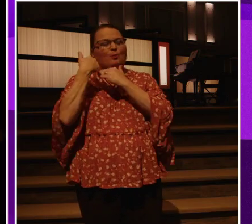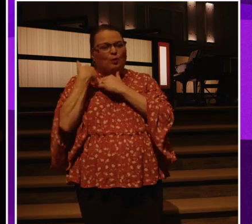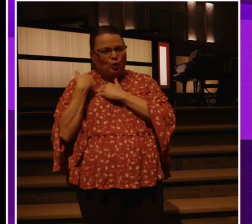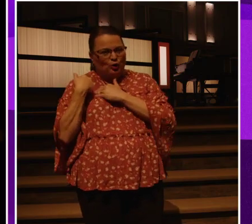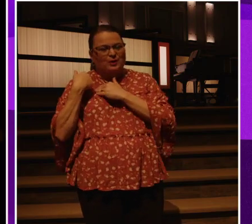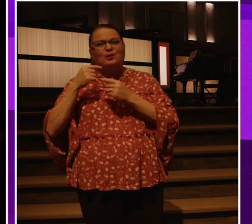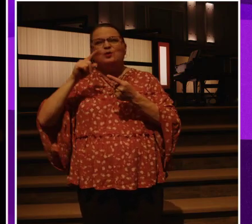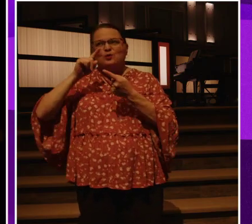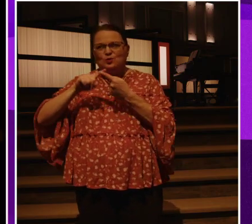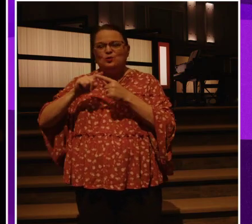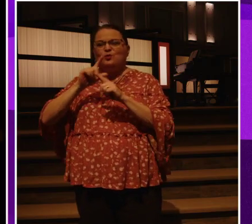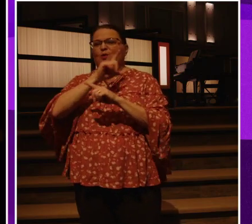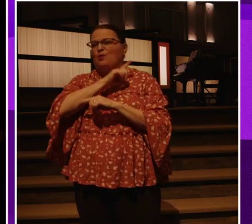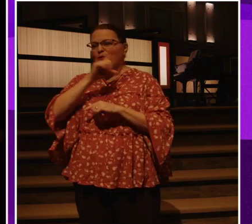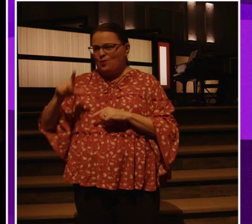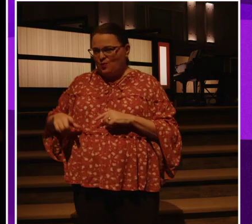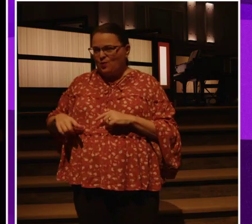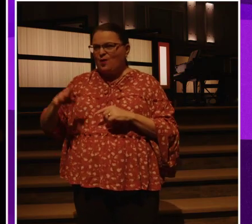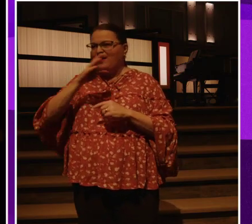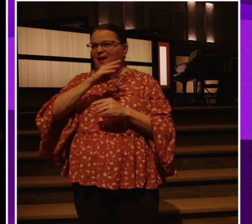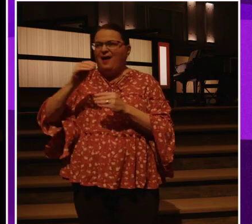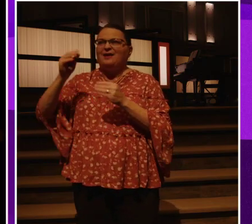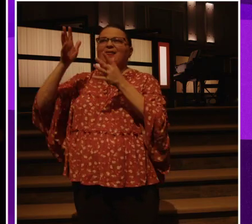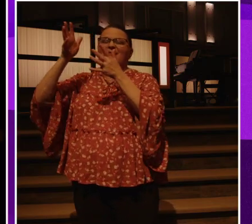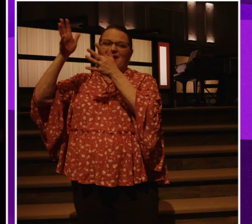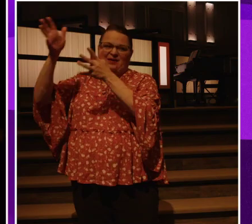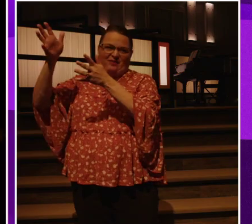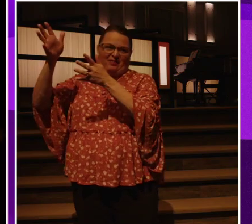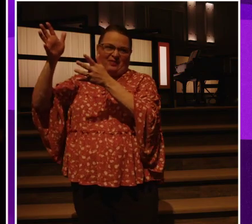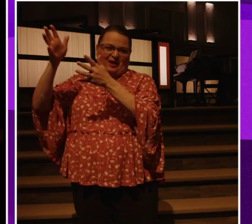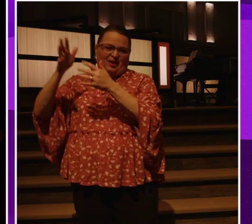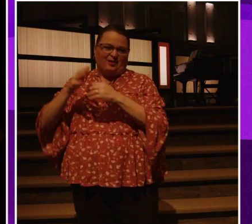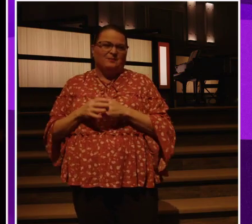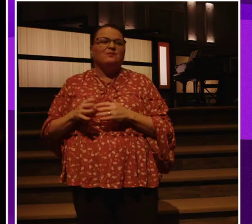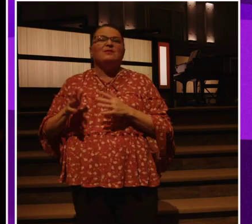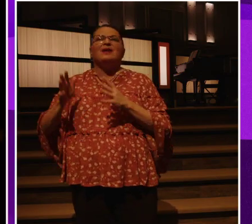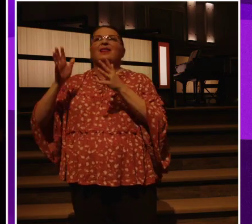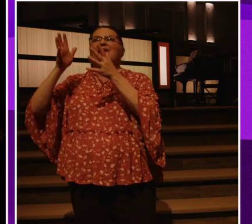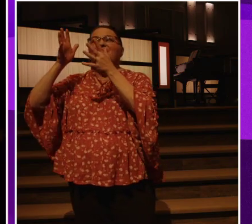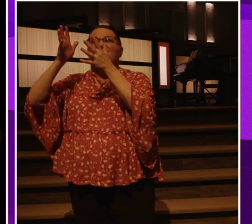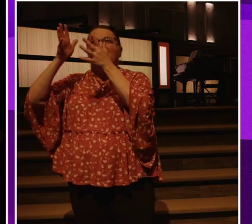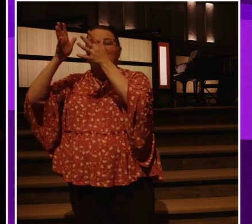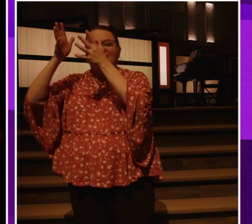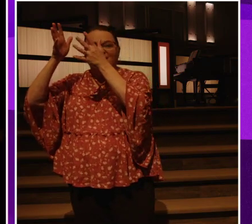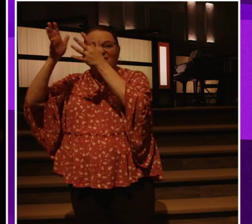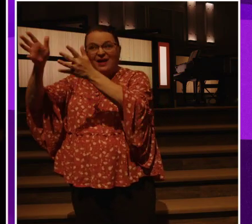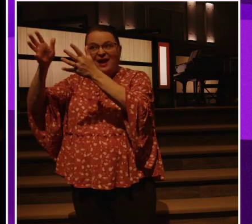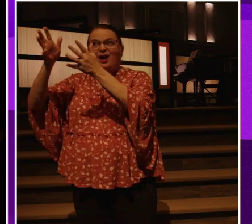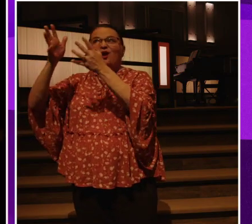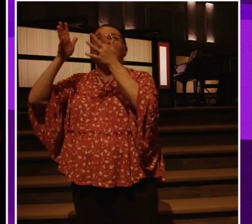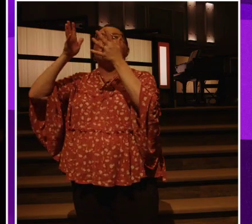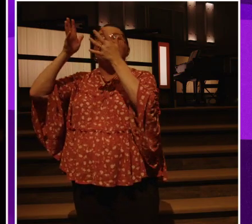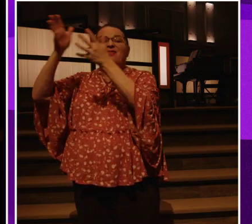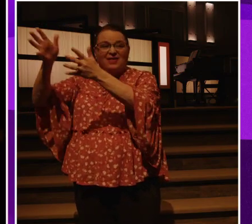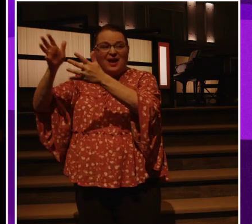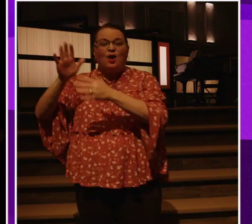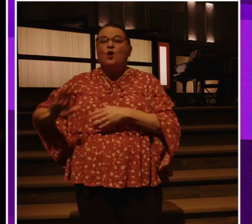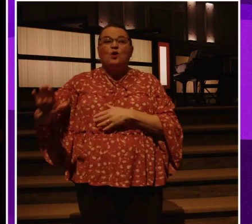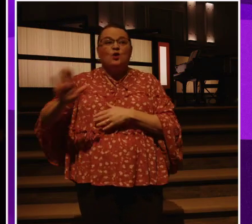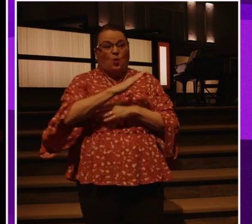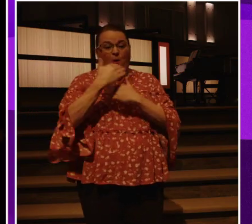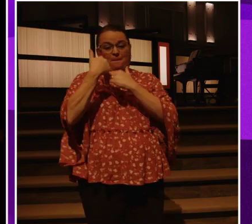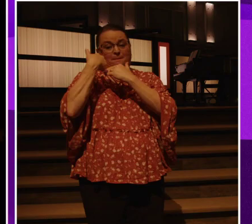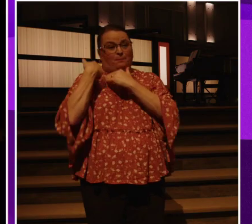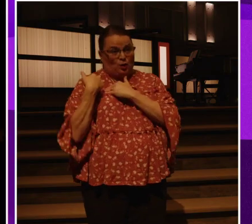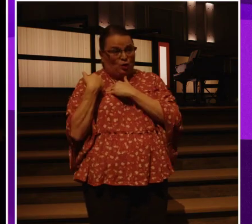Lord and leave it there. Leave it there. Leave it there. Take your burden to